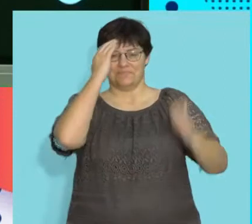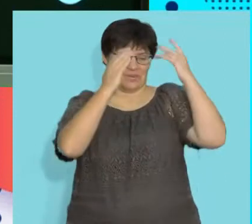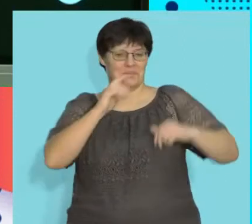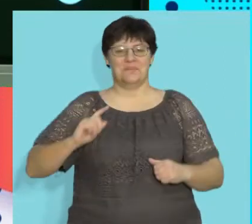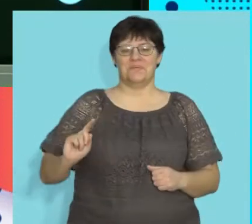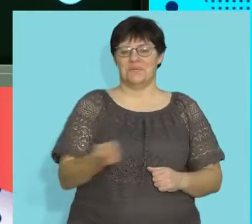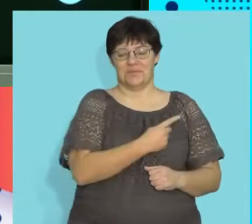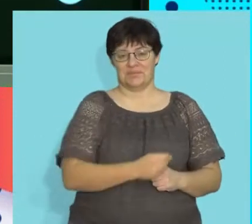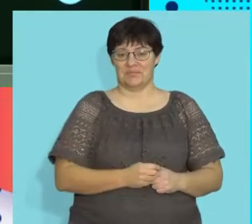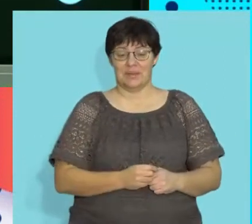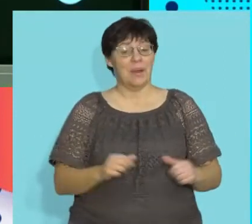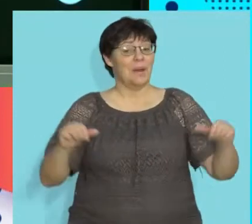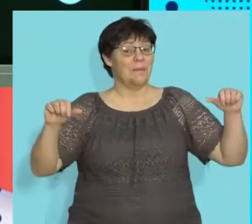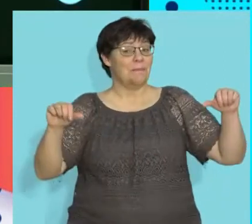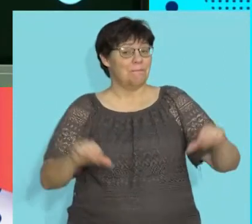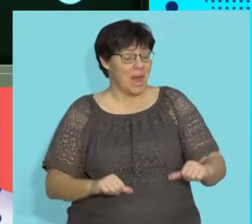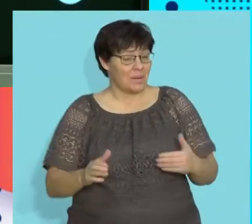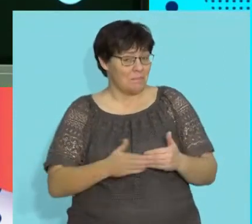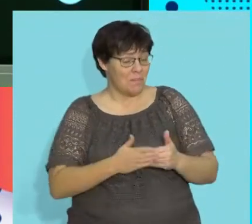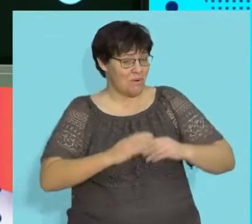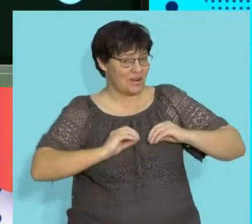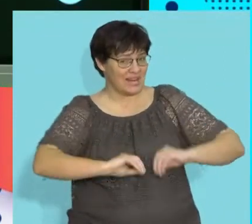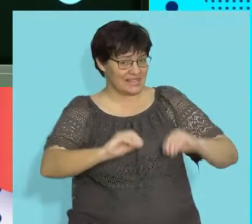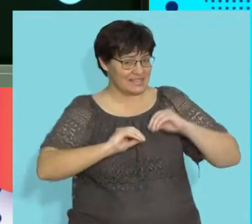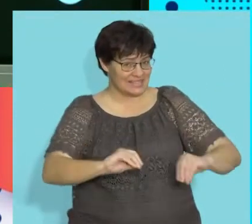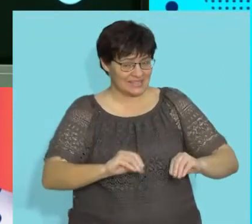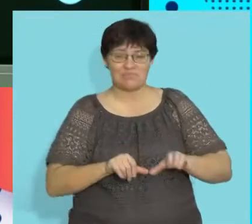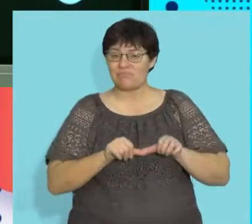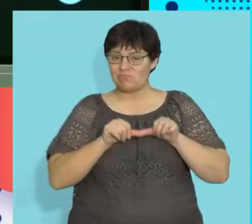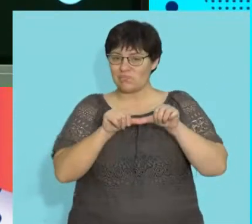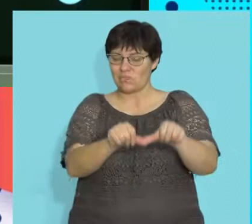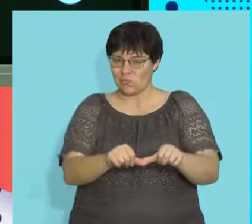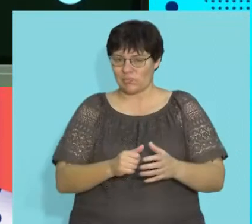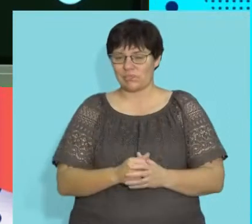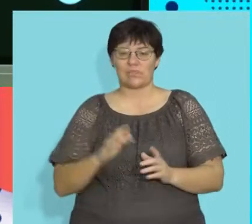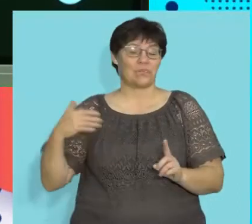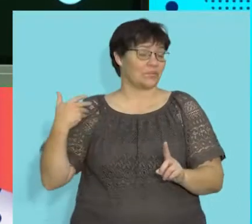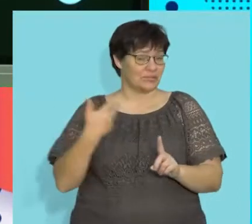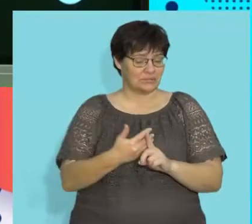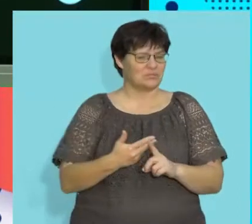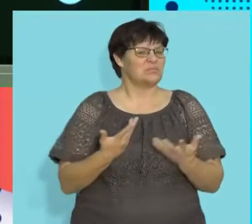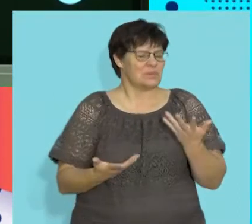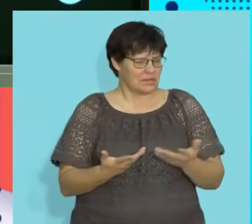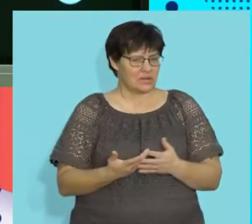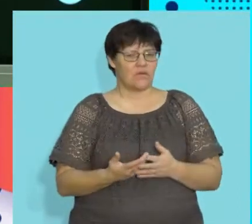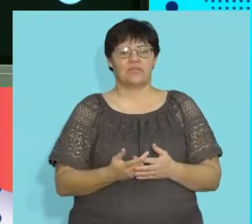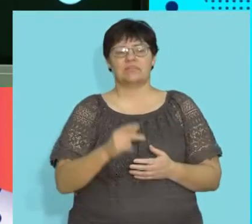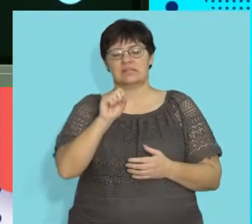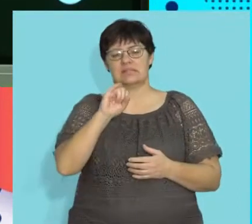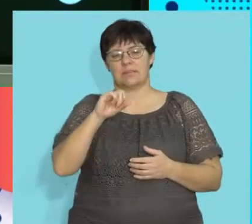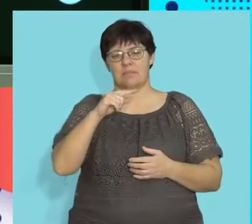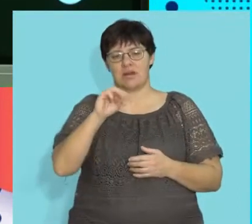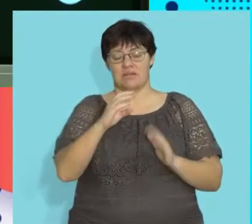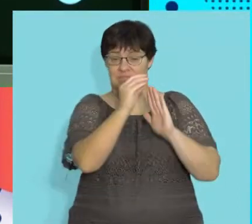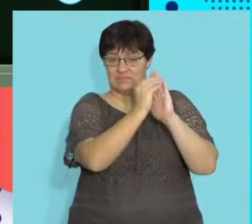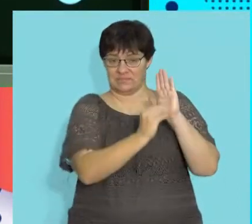Hello everyone, welcome back to another lesson, or a continued lesson if you've been with us for a while, on sigma